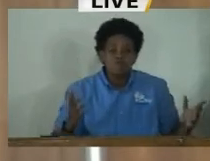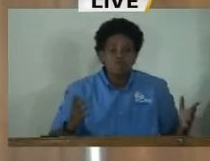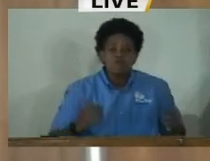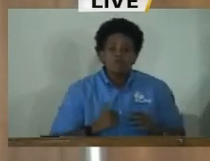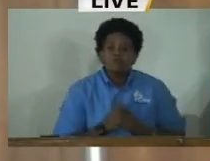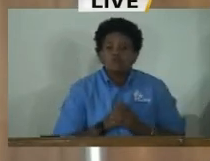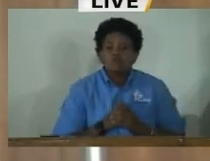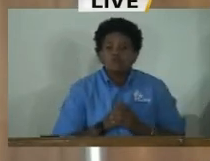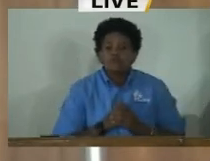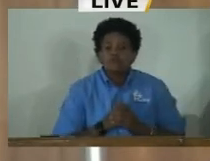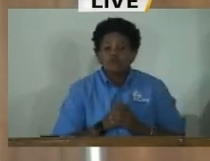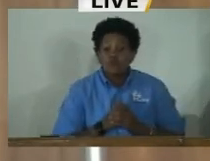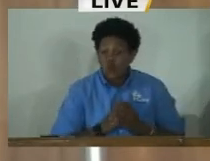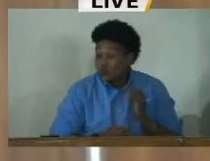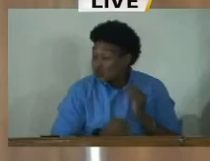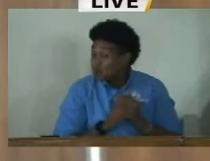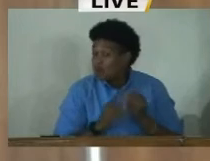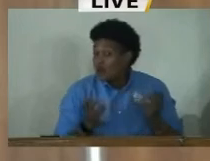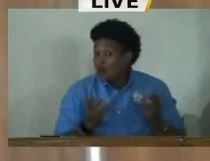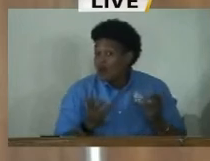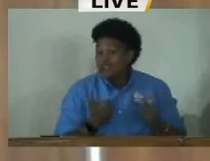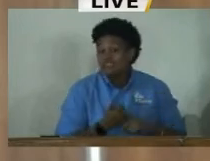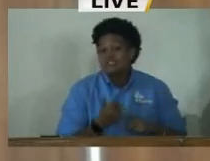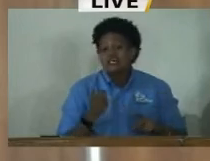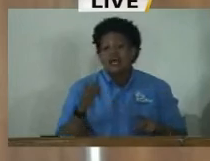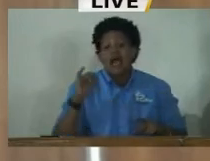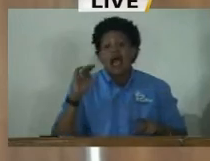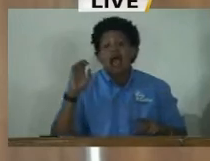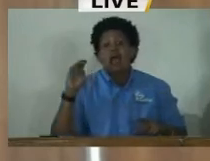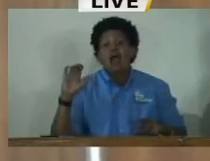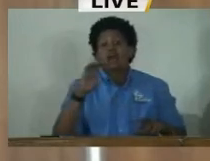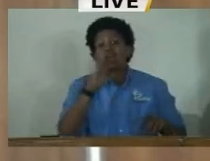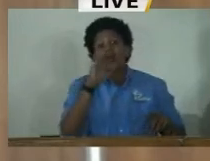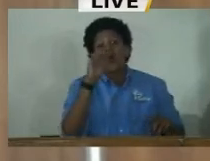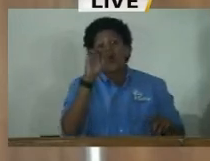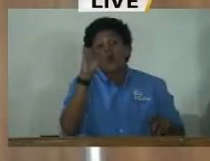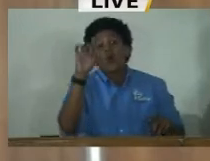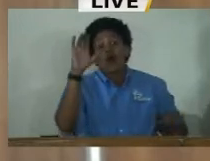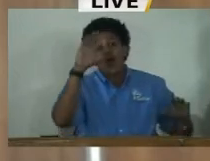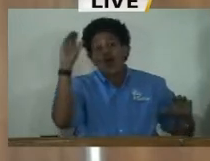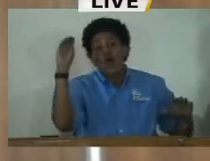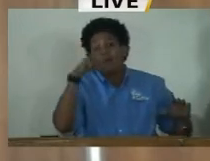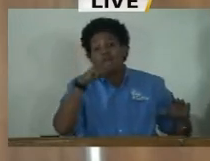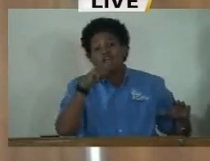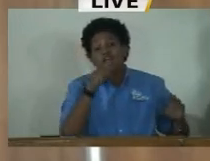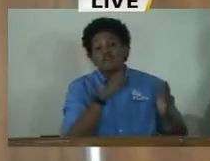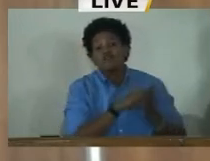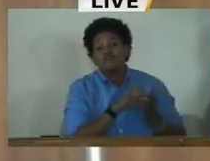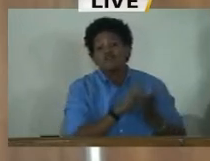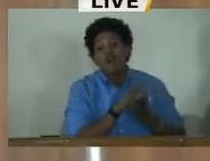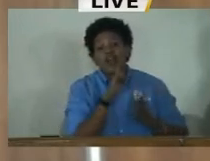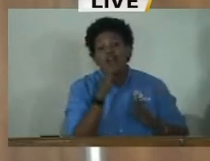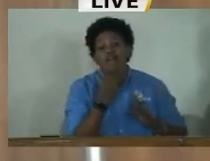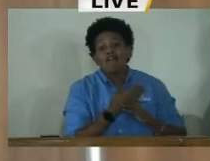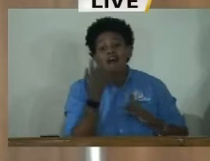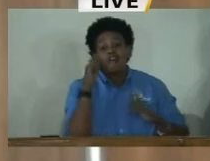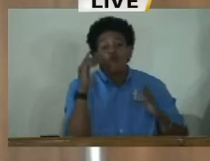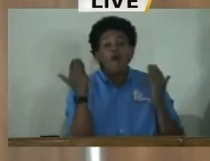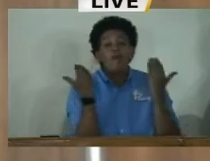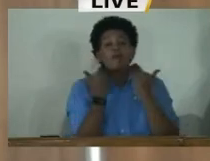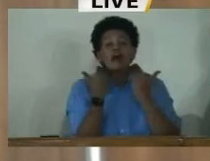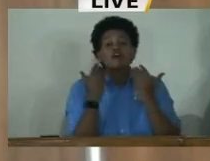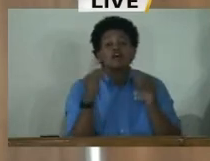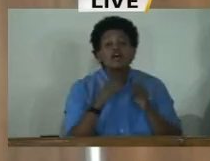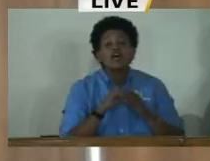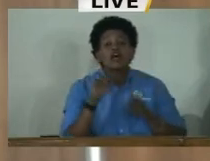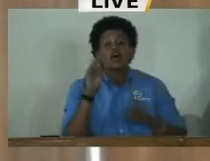And so subsequently, the iconic Kodak recorded and filed for